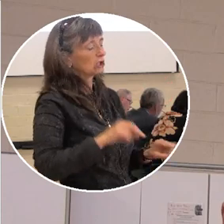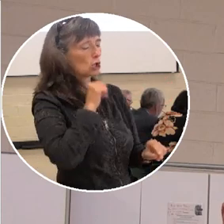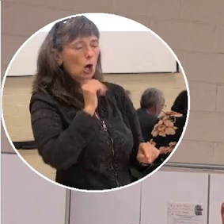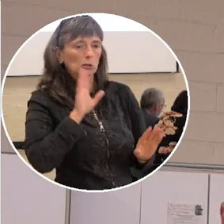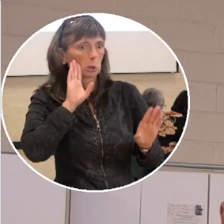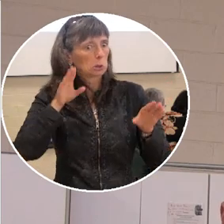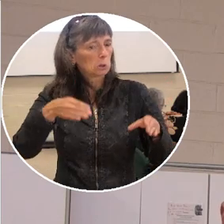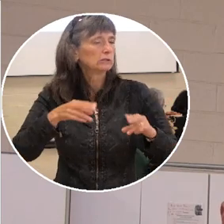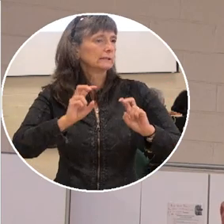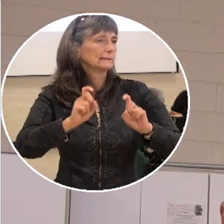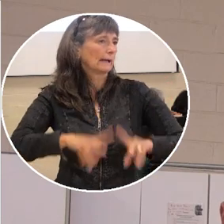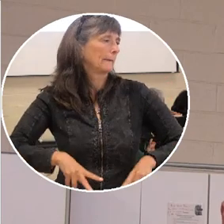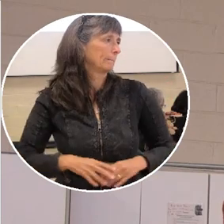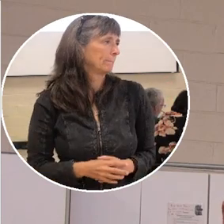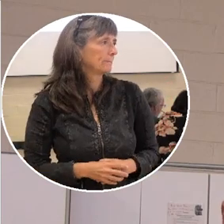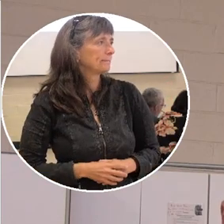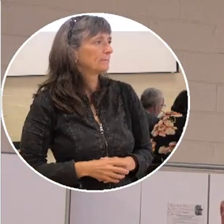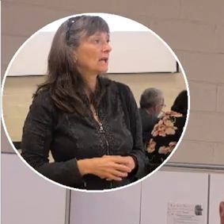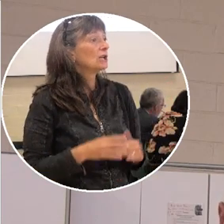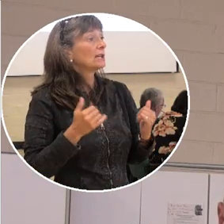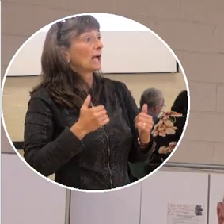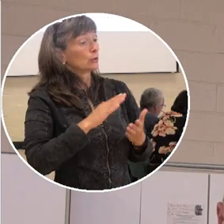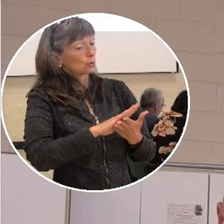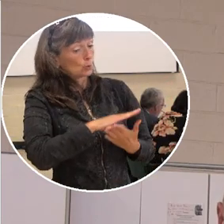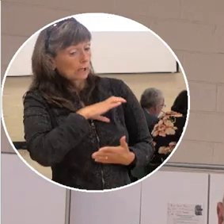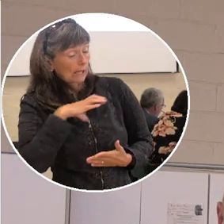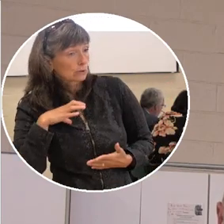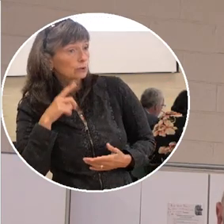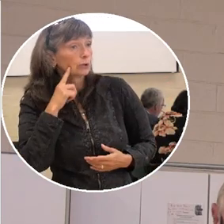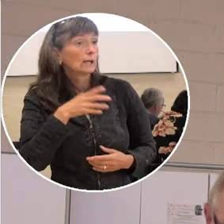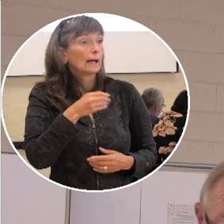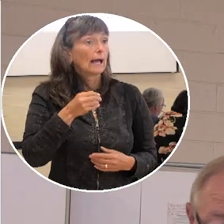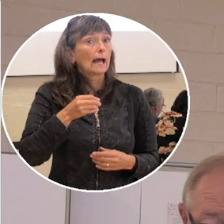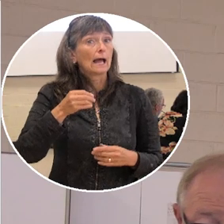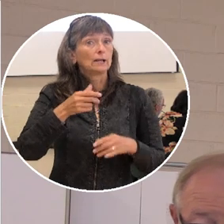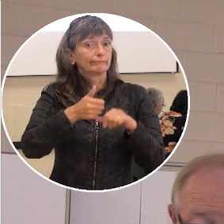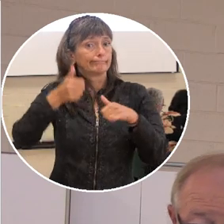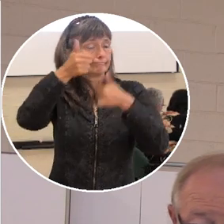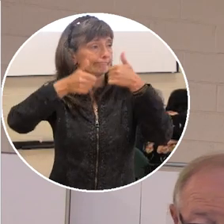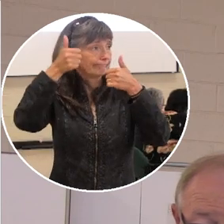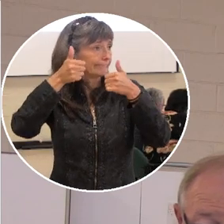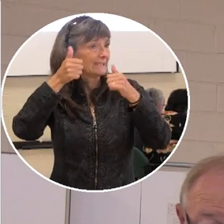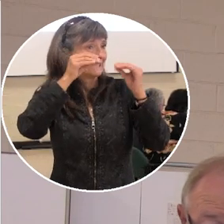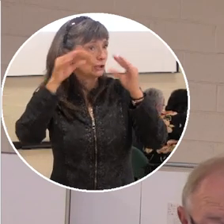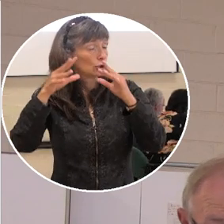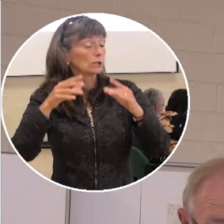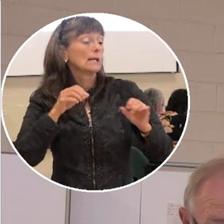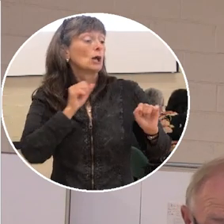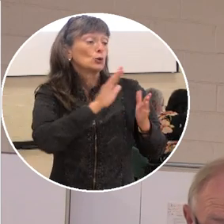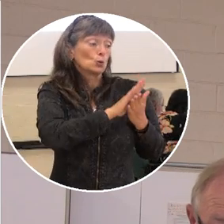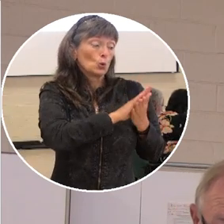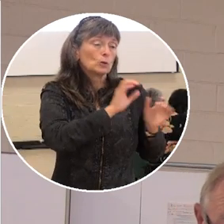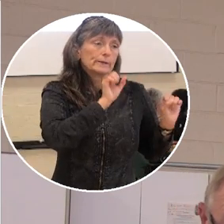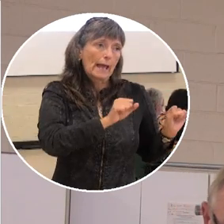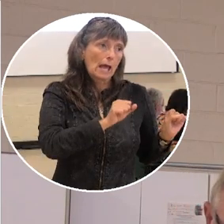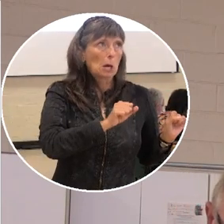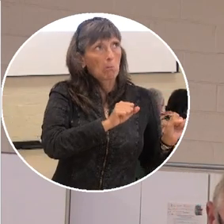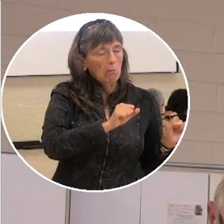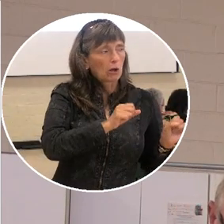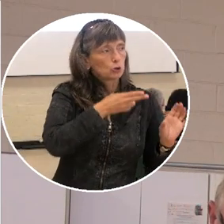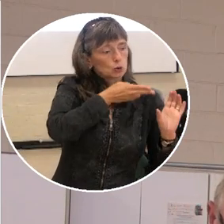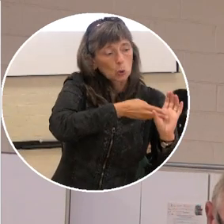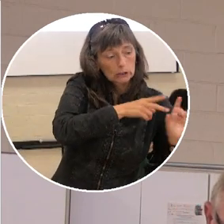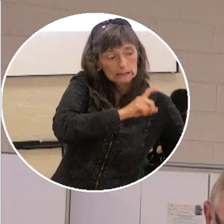staff as well as school council in order to take part. Schools can opt in or opt out for